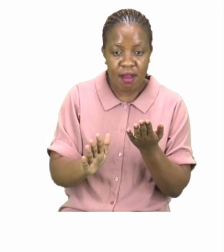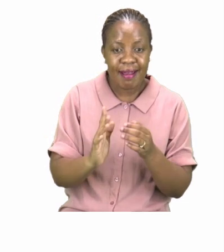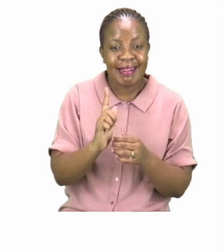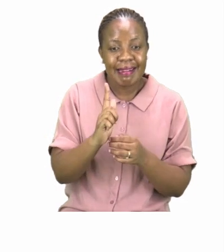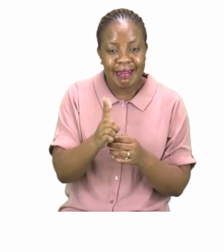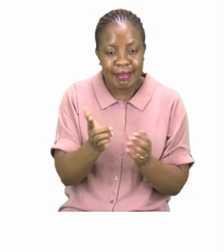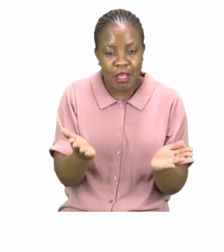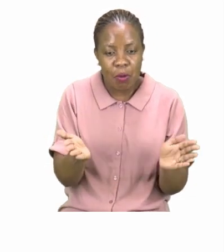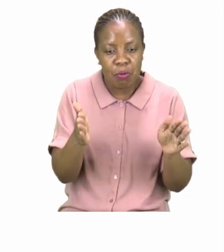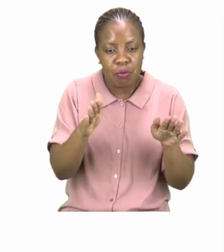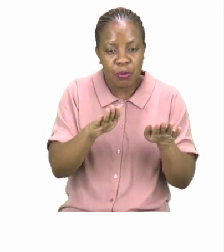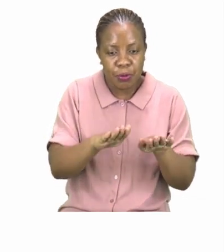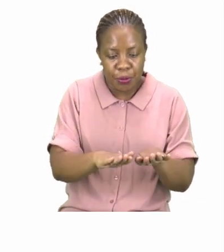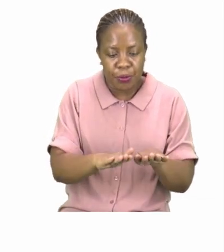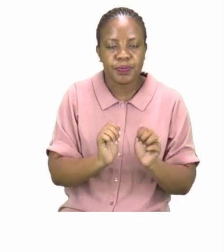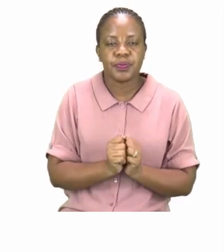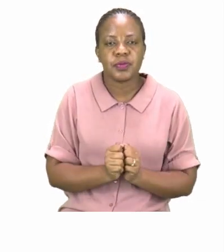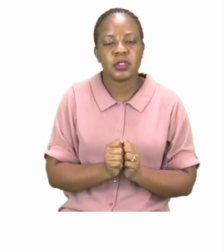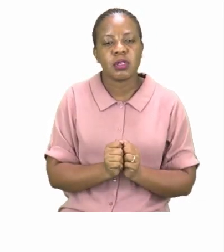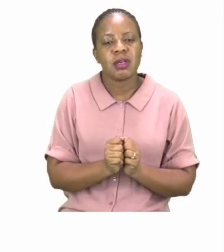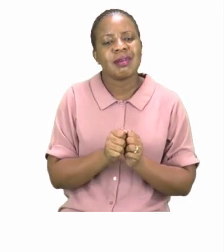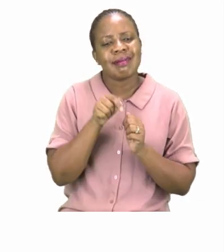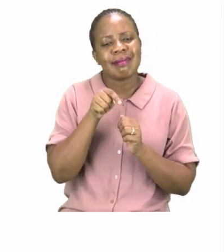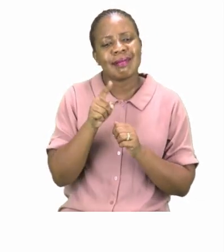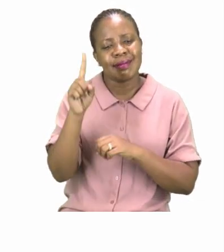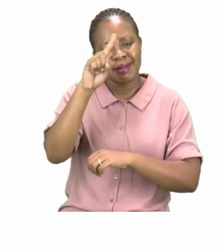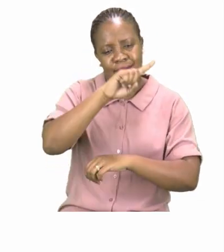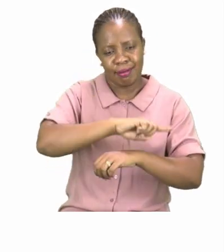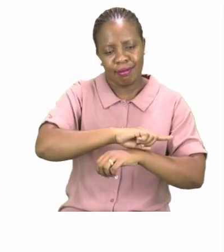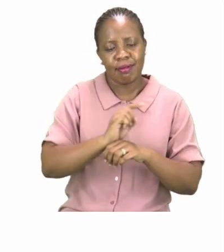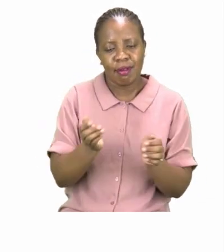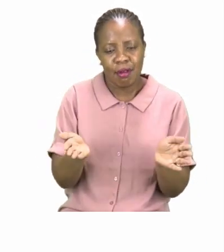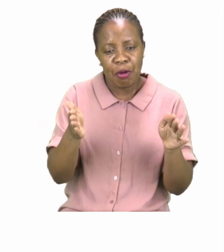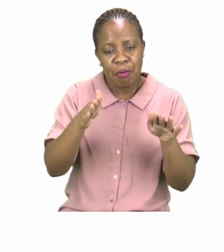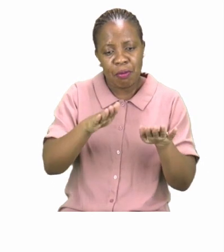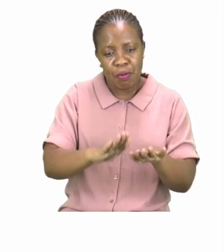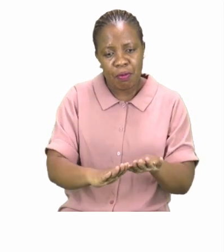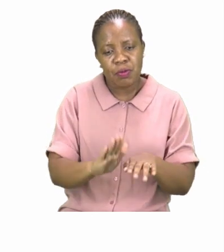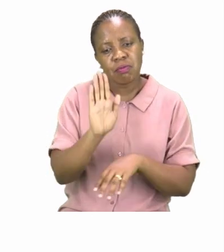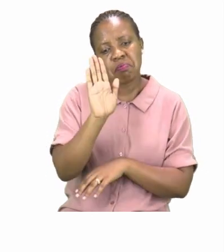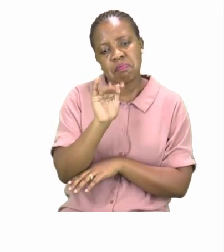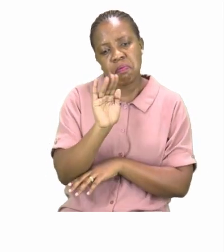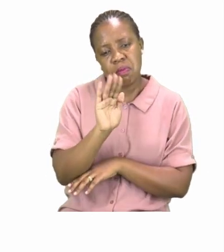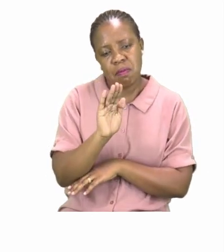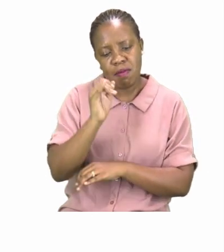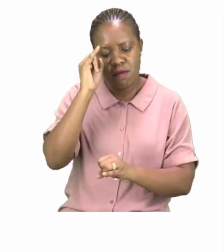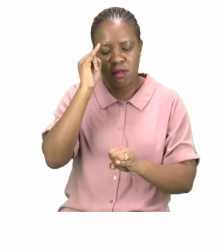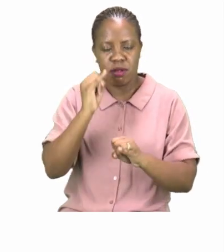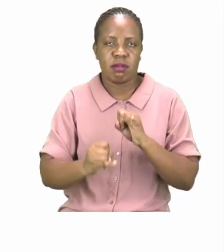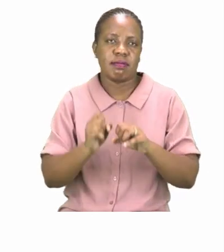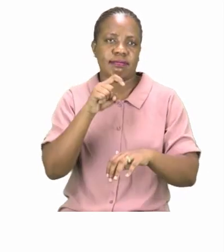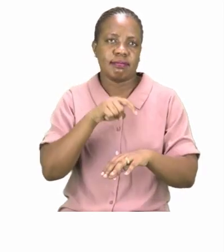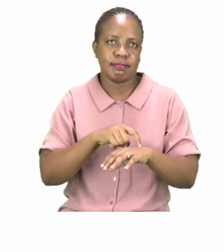is a way of us saying goodbye to our loved ones. During a